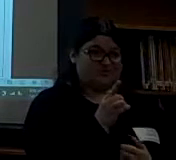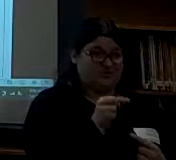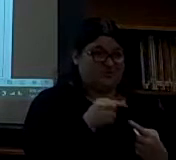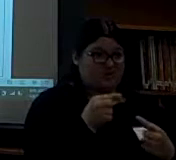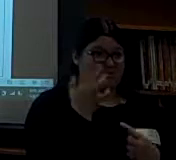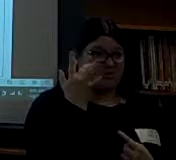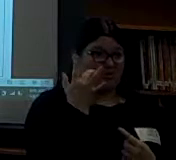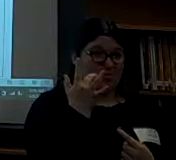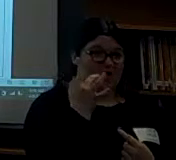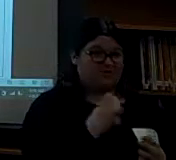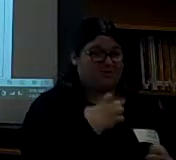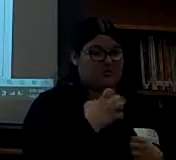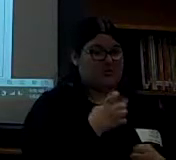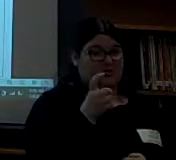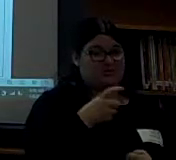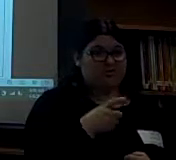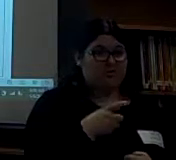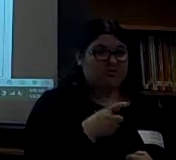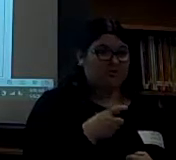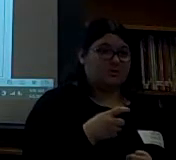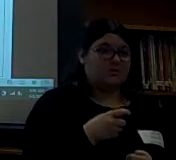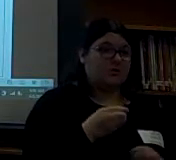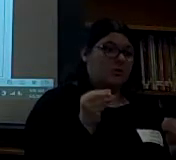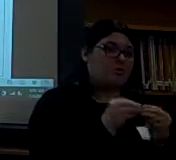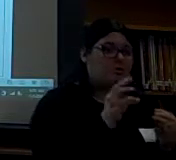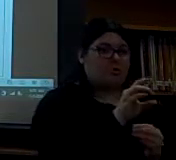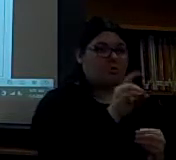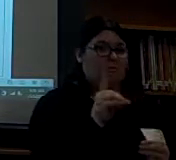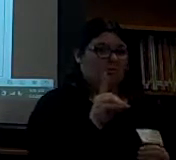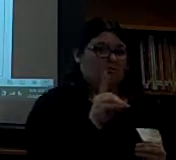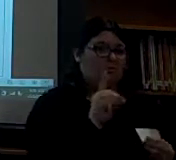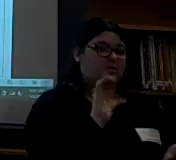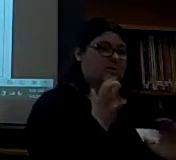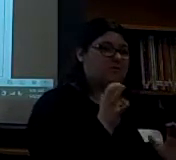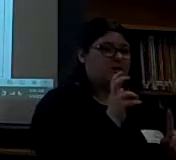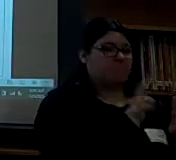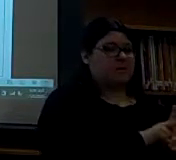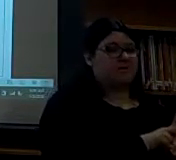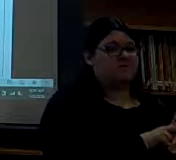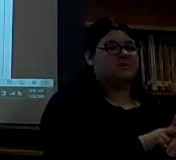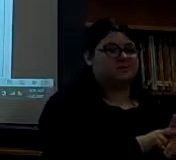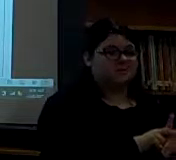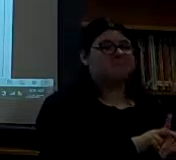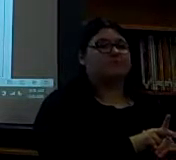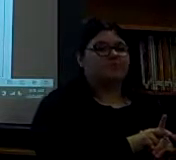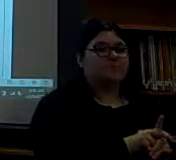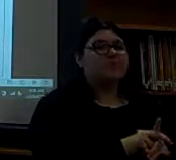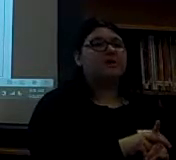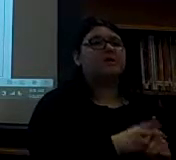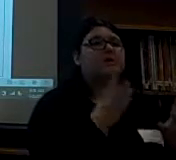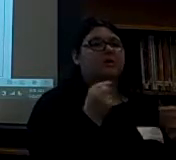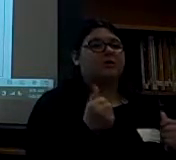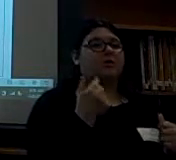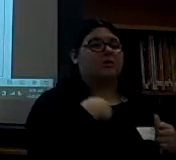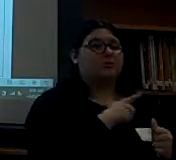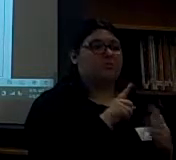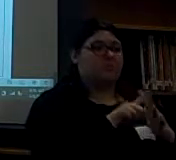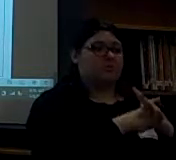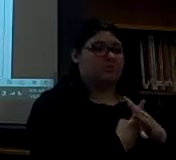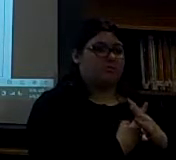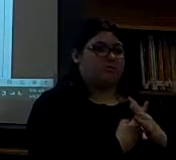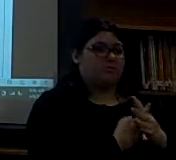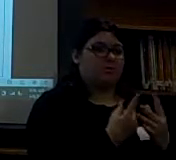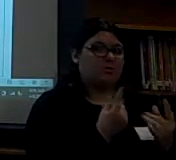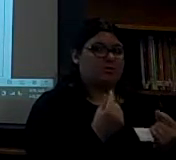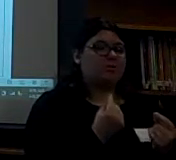trouble because their emotional needs, they have way more withdrawals than deposits. Now, the solution, as we start to get to it, I emphasized this before, I will say